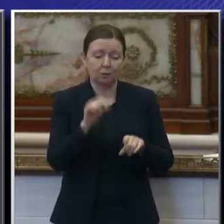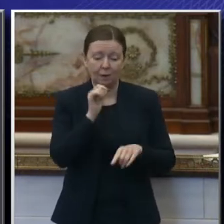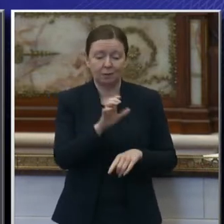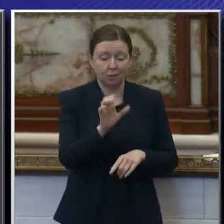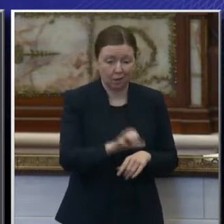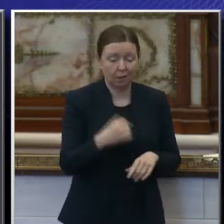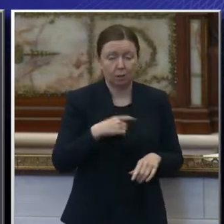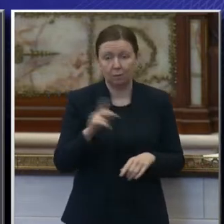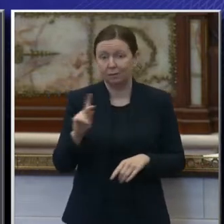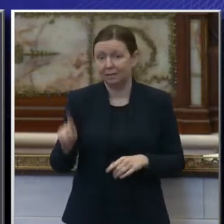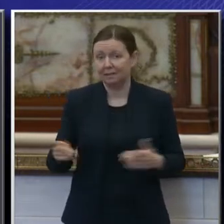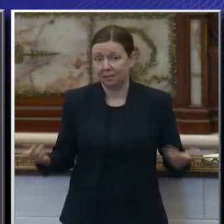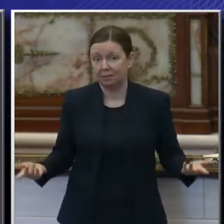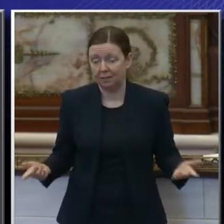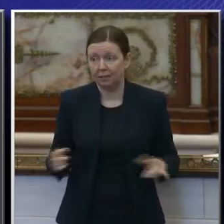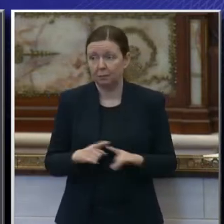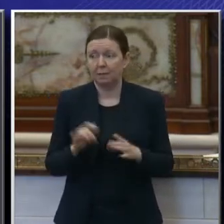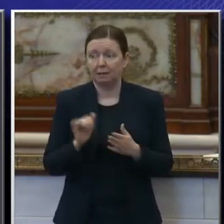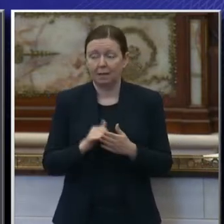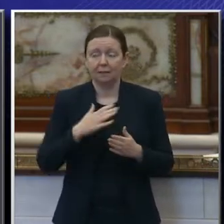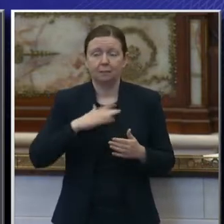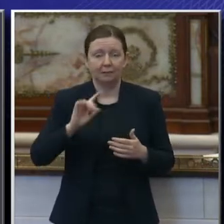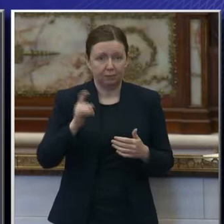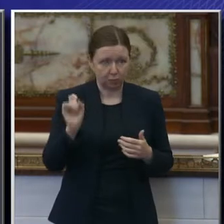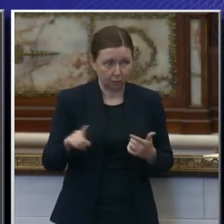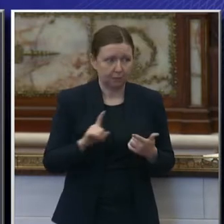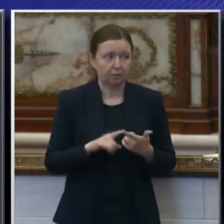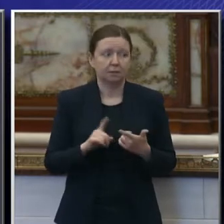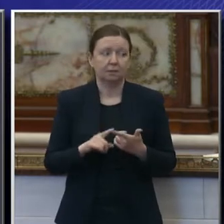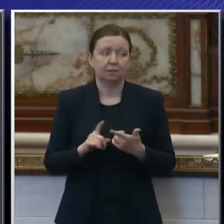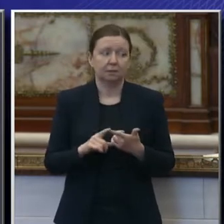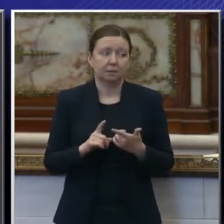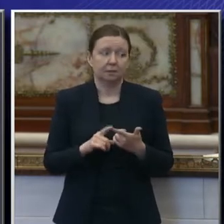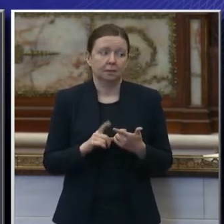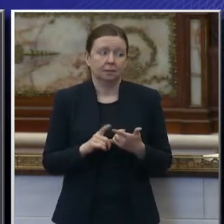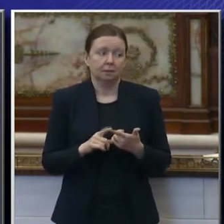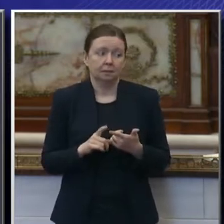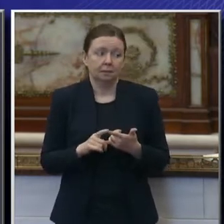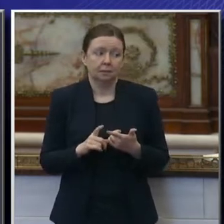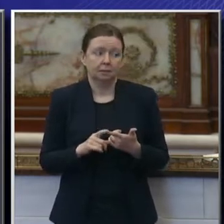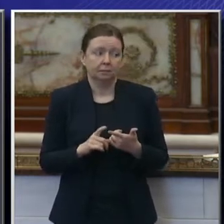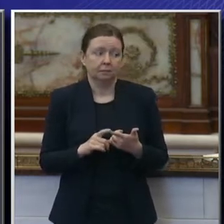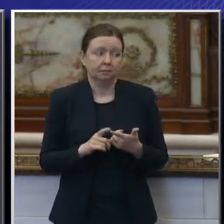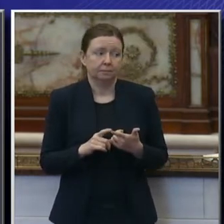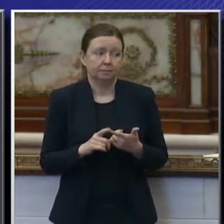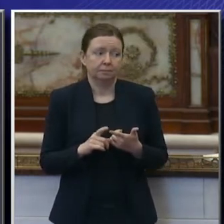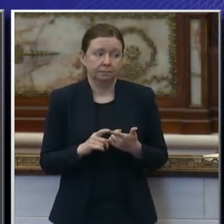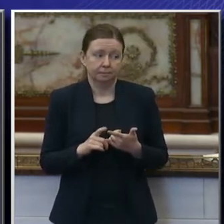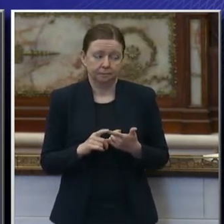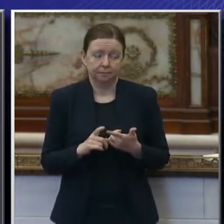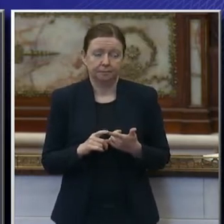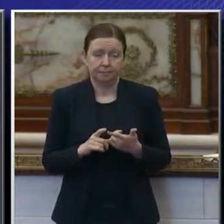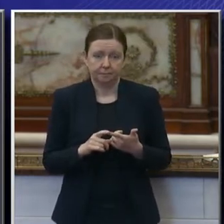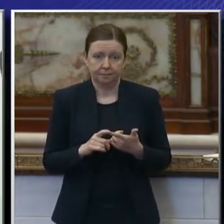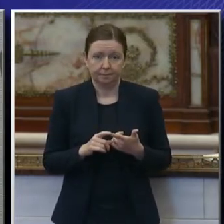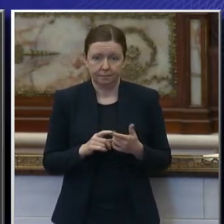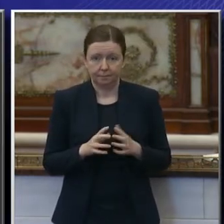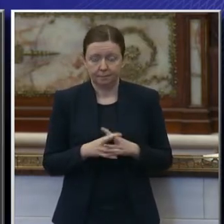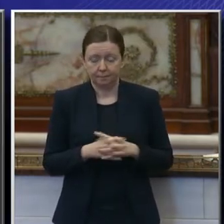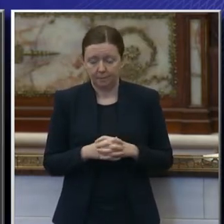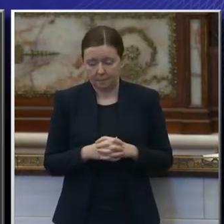Philadelphia. So that's my first question. Yeah, thank you, Councilman.